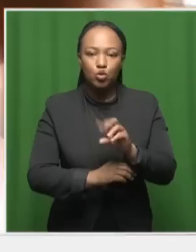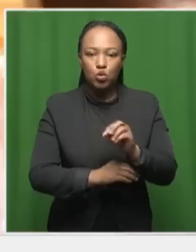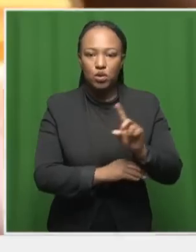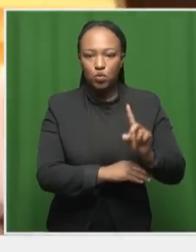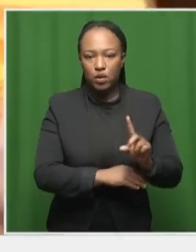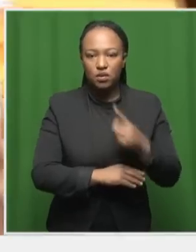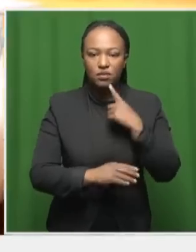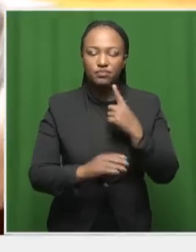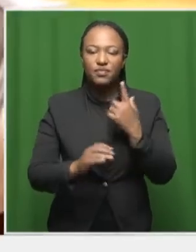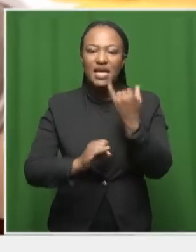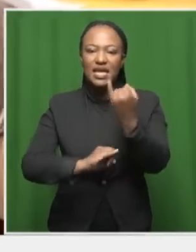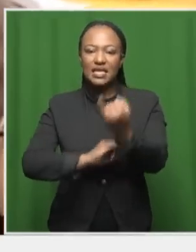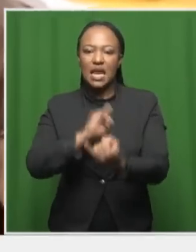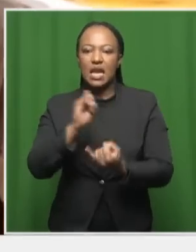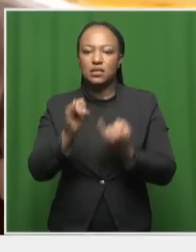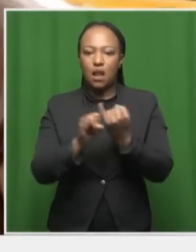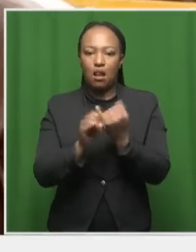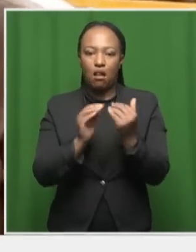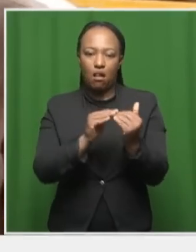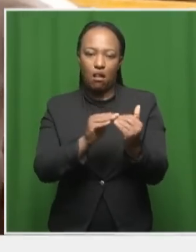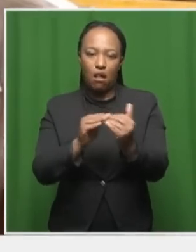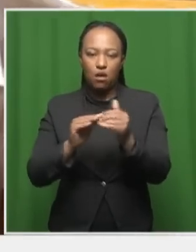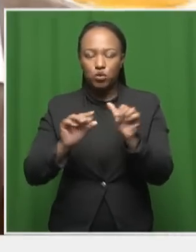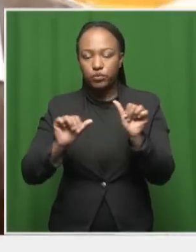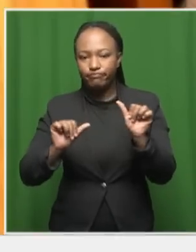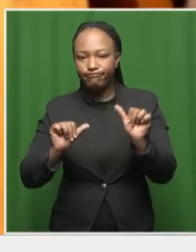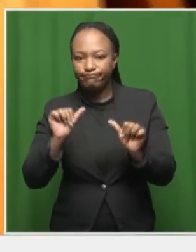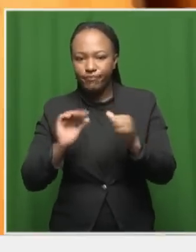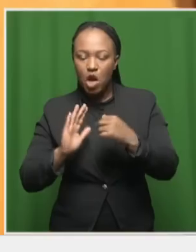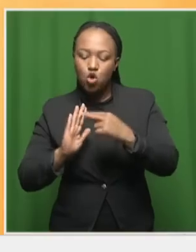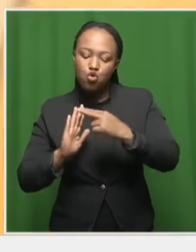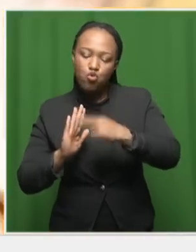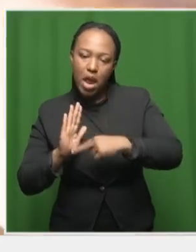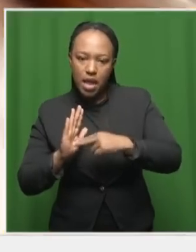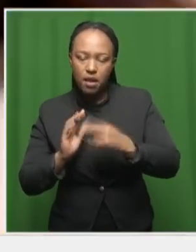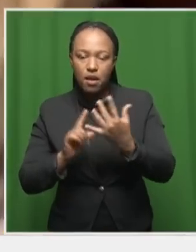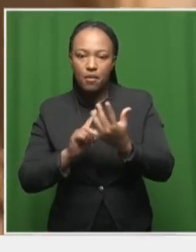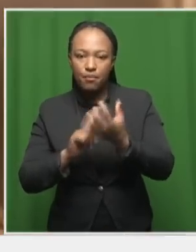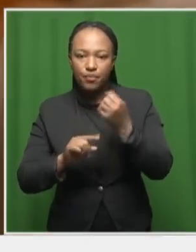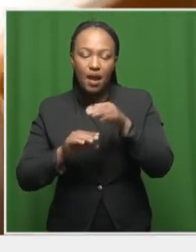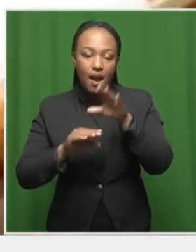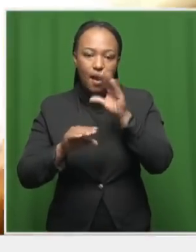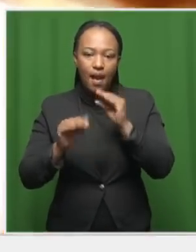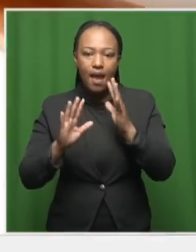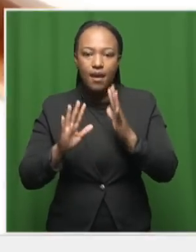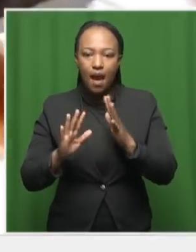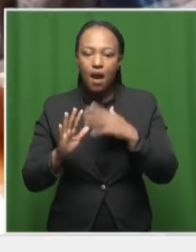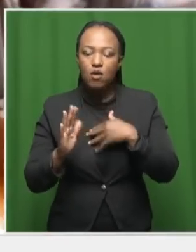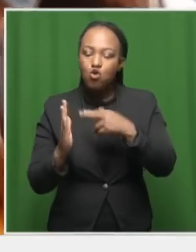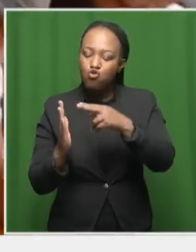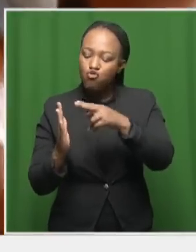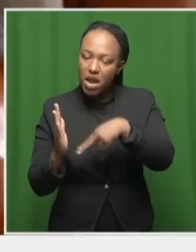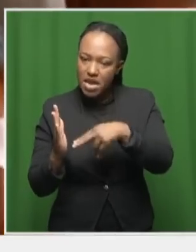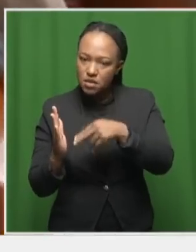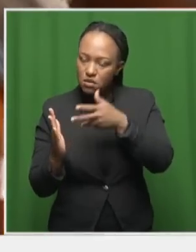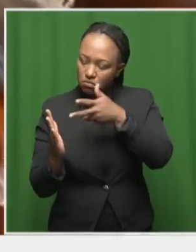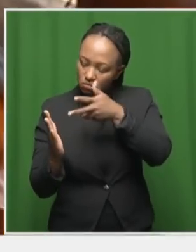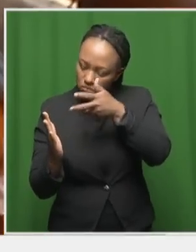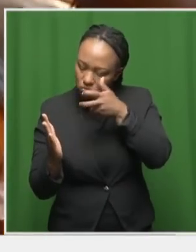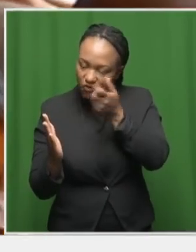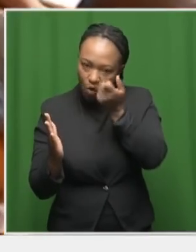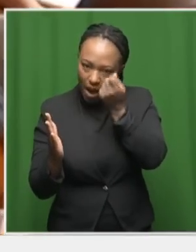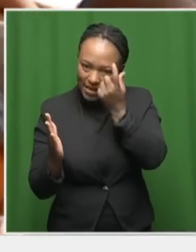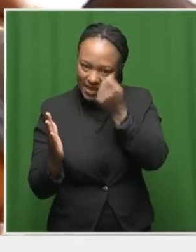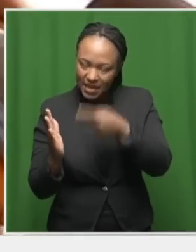a global standard for assessing trends in reading achievement to measure learners' reading for understanding in their 4th year